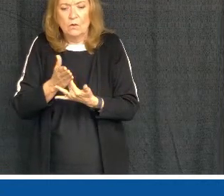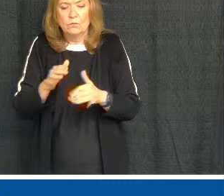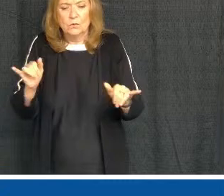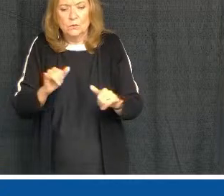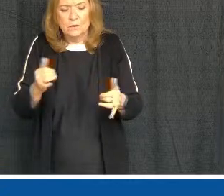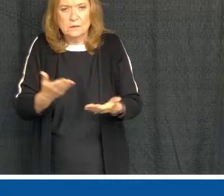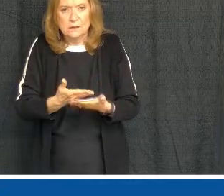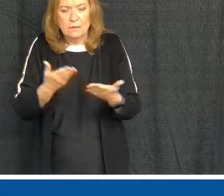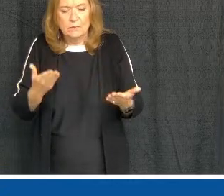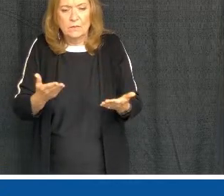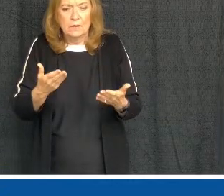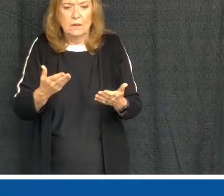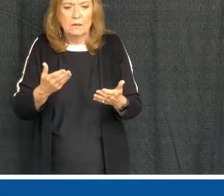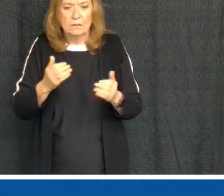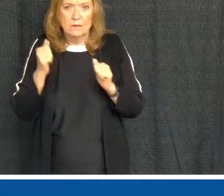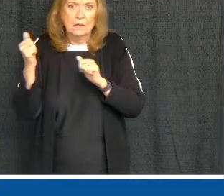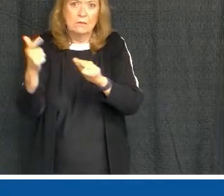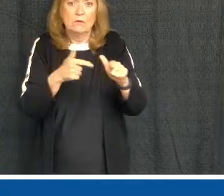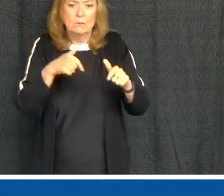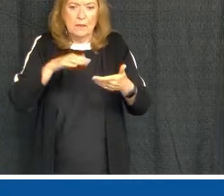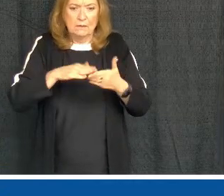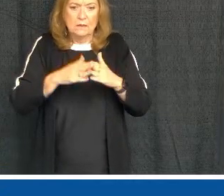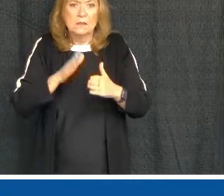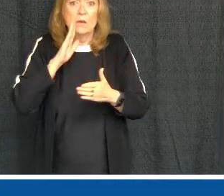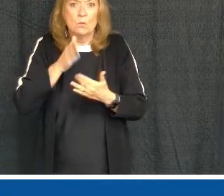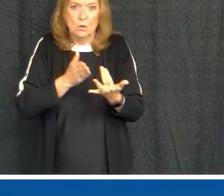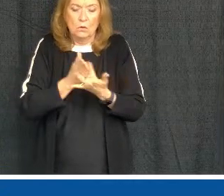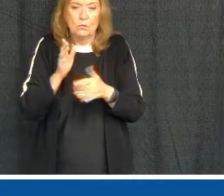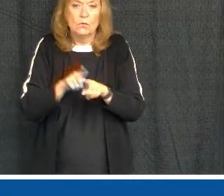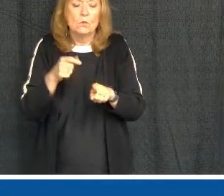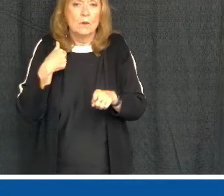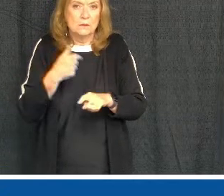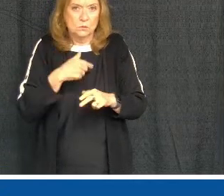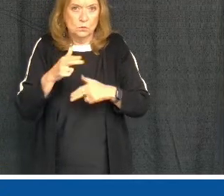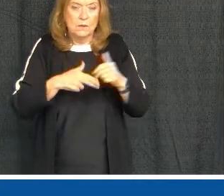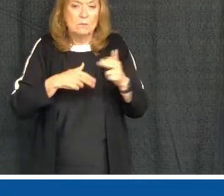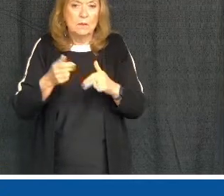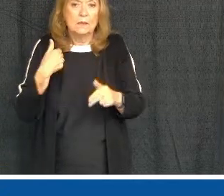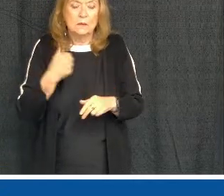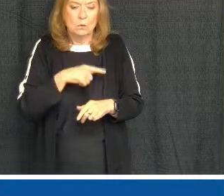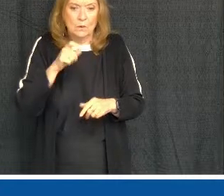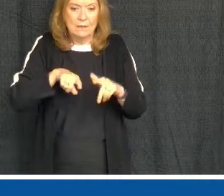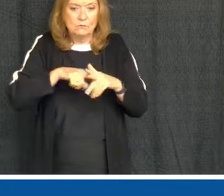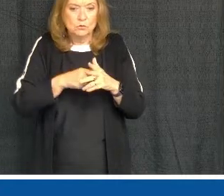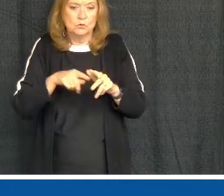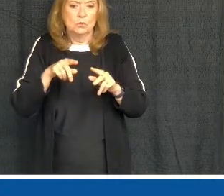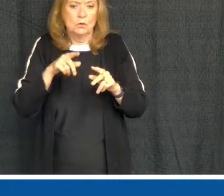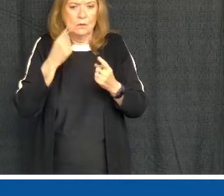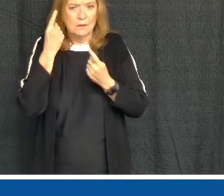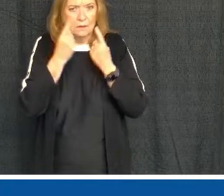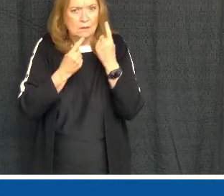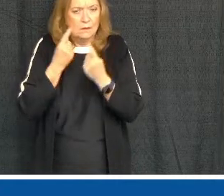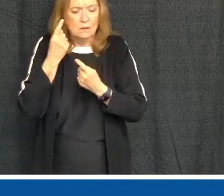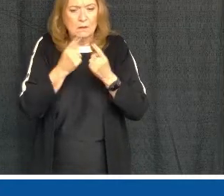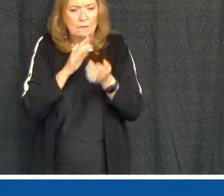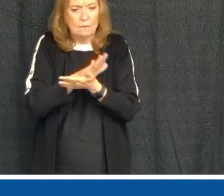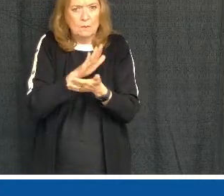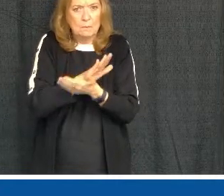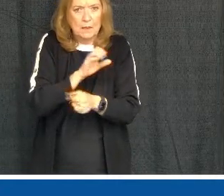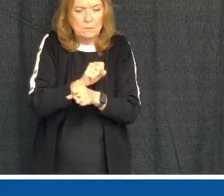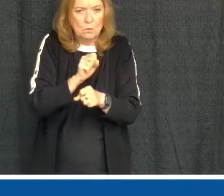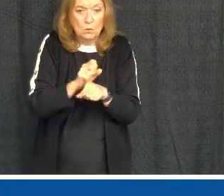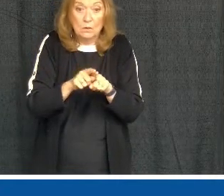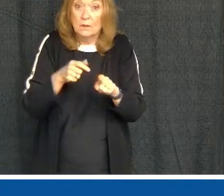thing that everybody in this town is going to go through as we develop, that we got to start looking at the paperwork like I